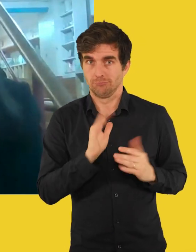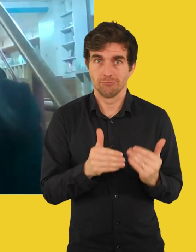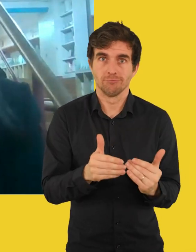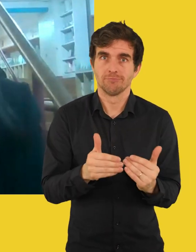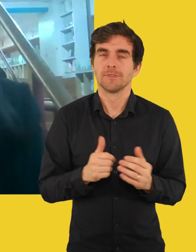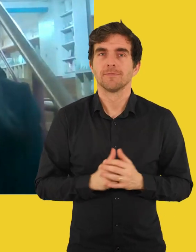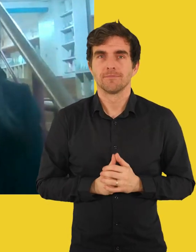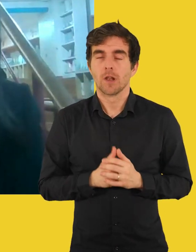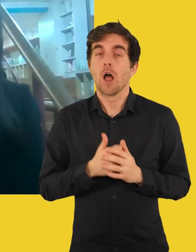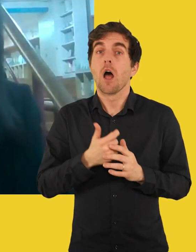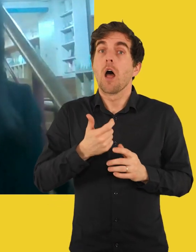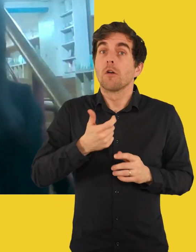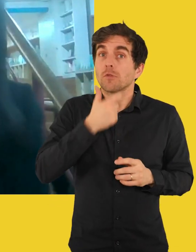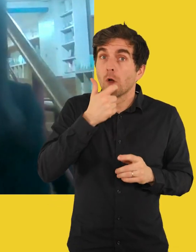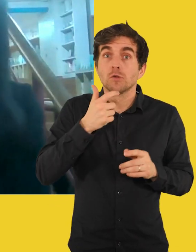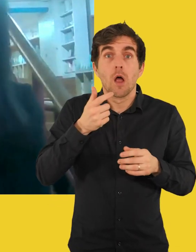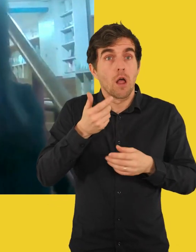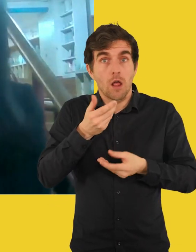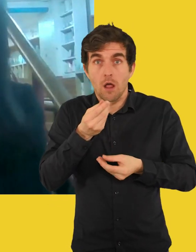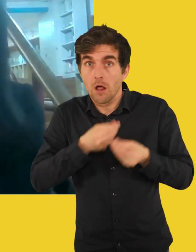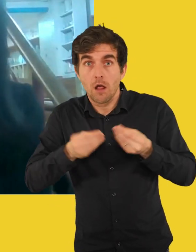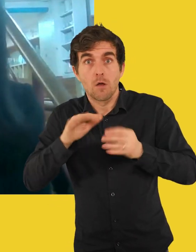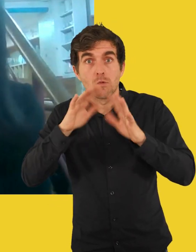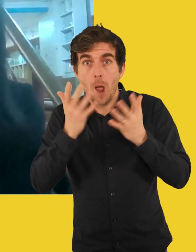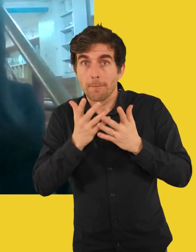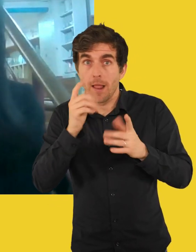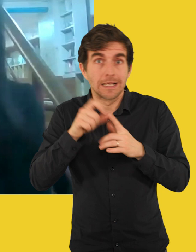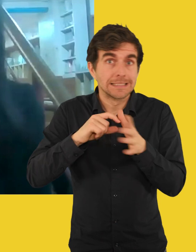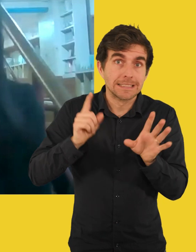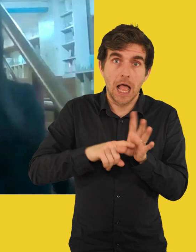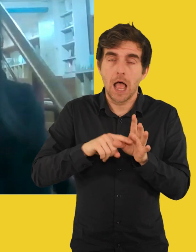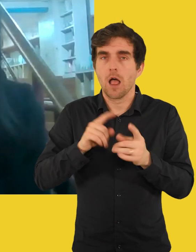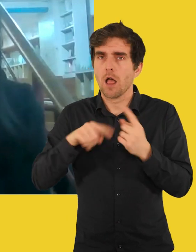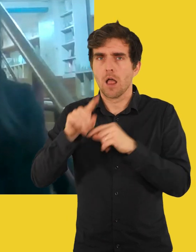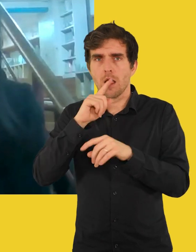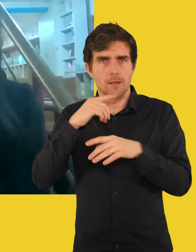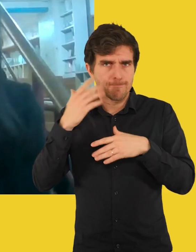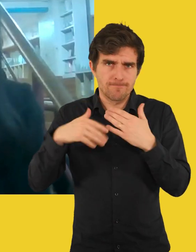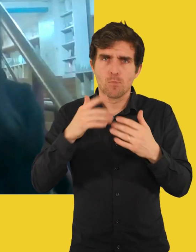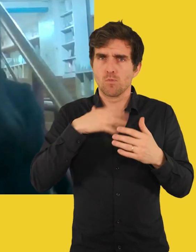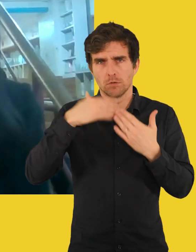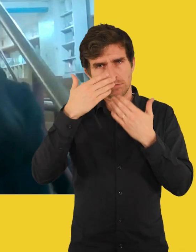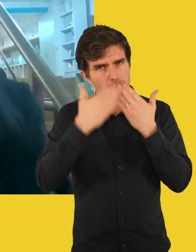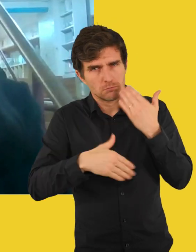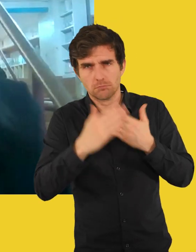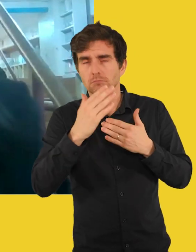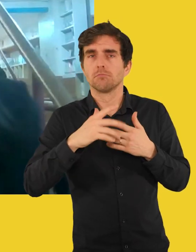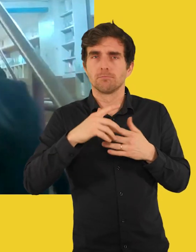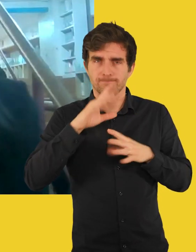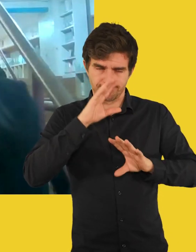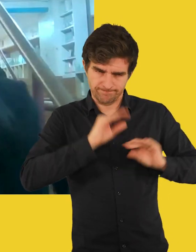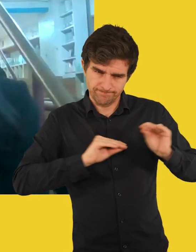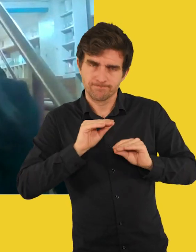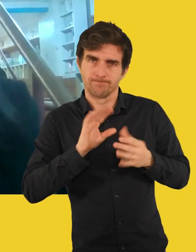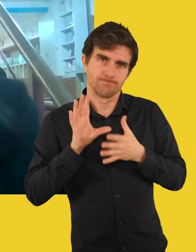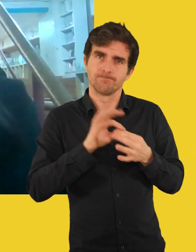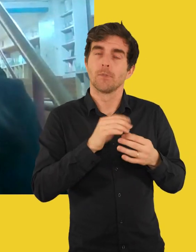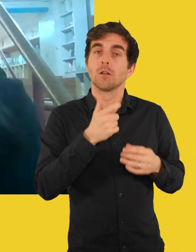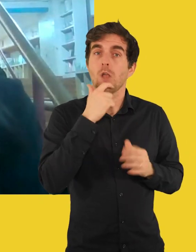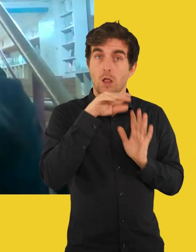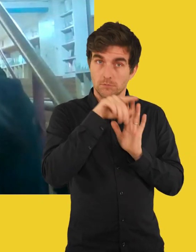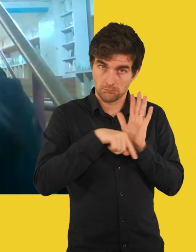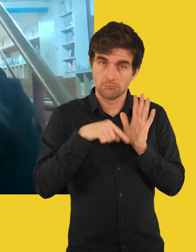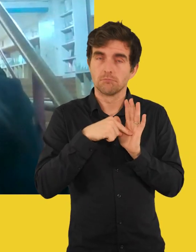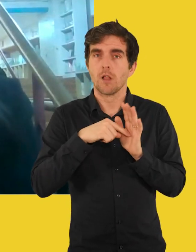recently established as well. And for Global Doughnut Days, the Makers Group reviewed the year-long efforts within the